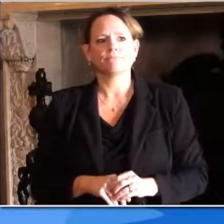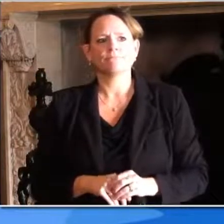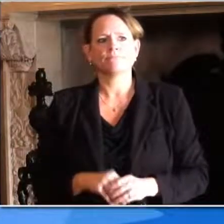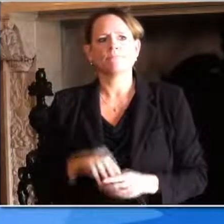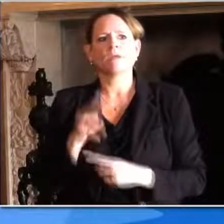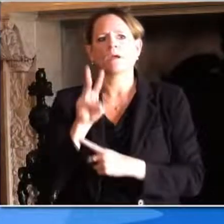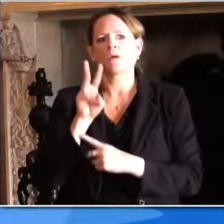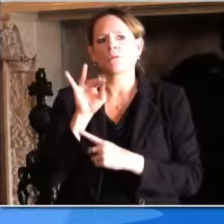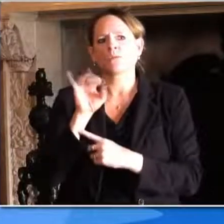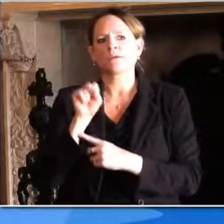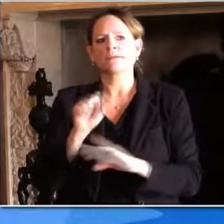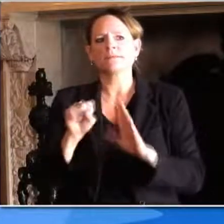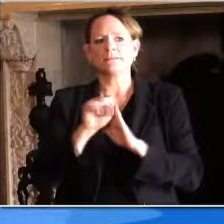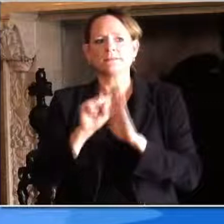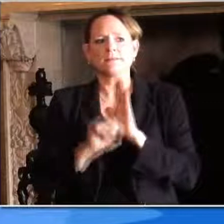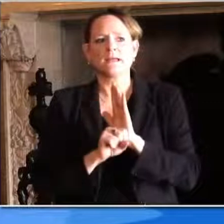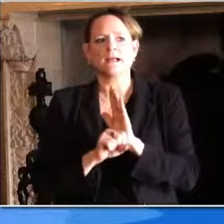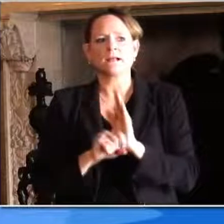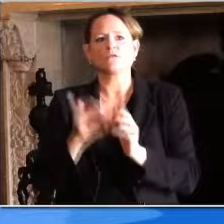Wisconsin State Journal. Mitchell?